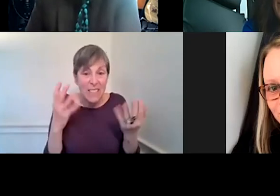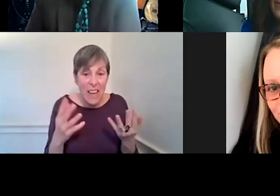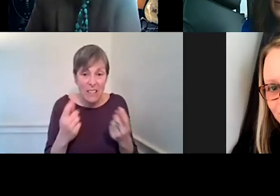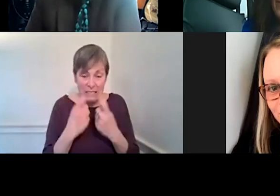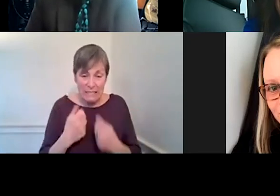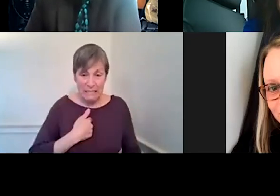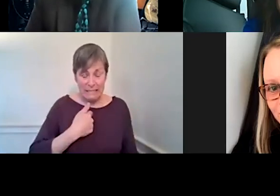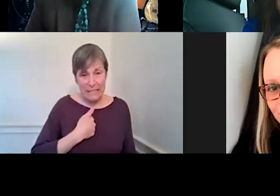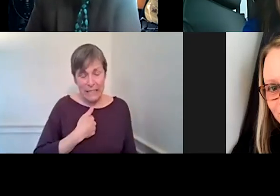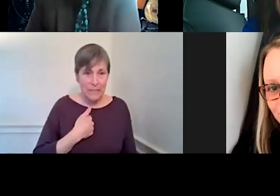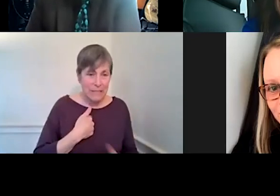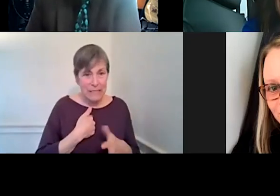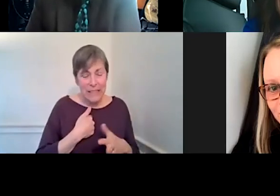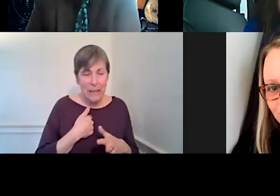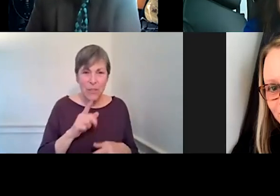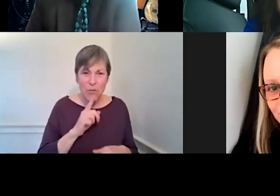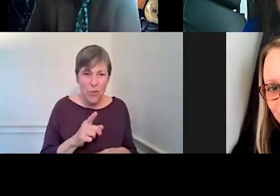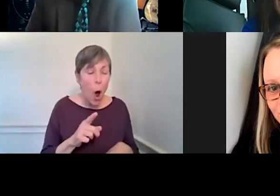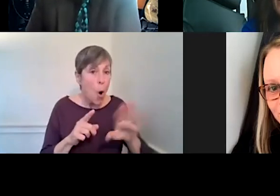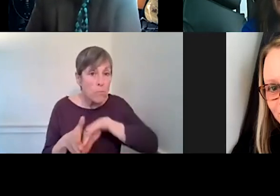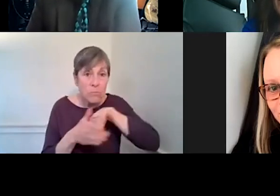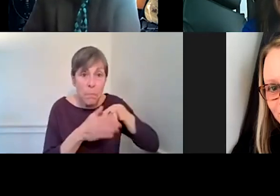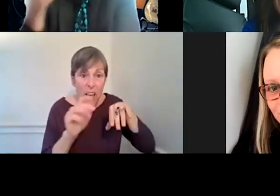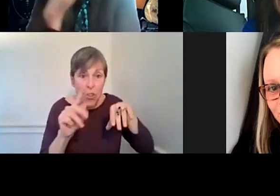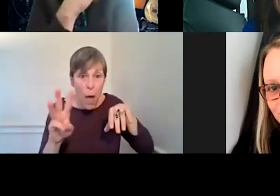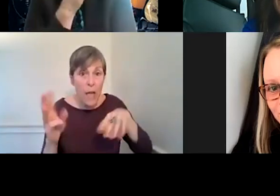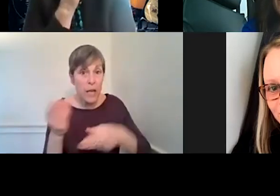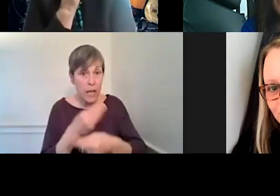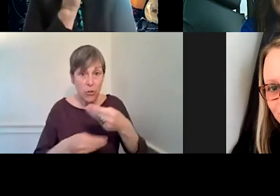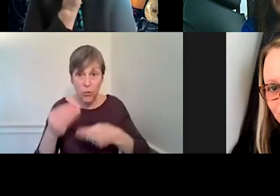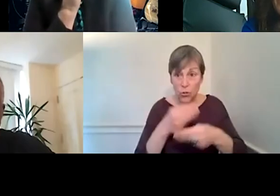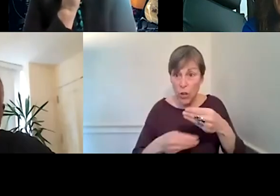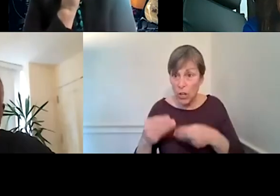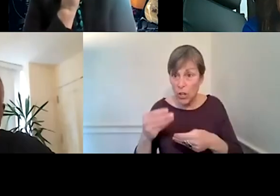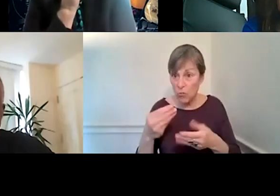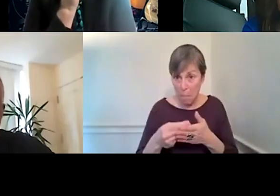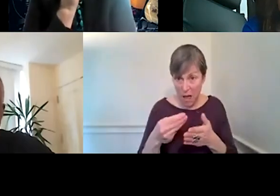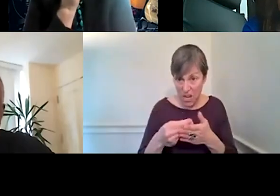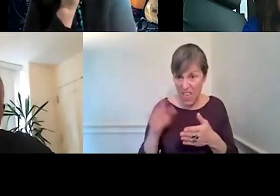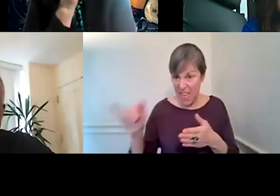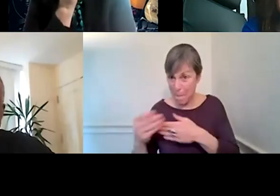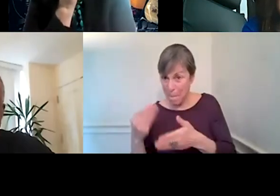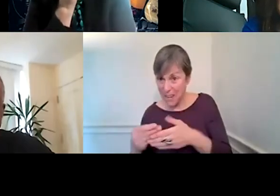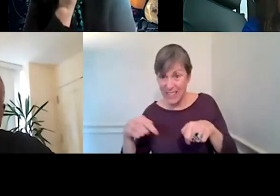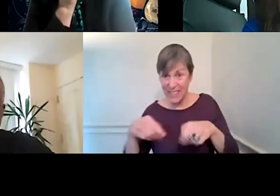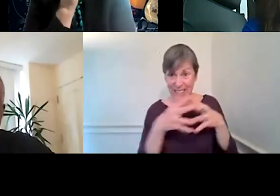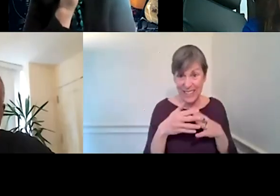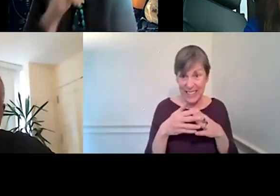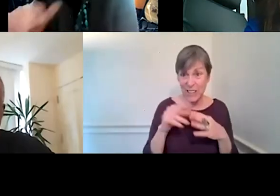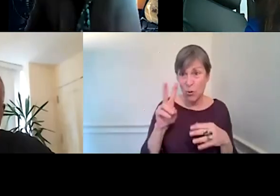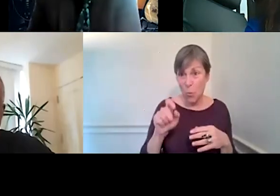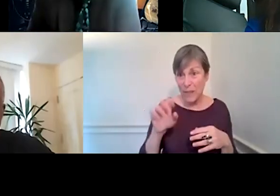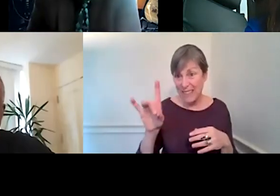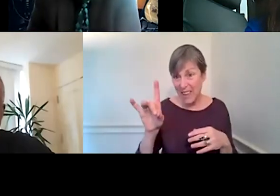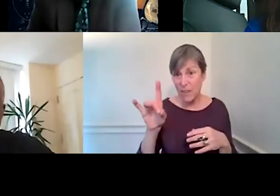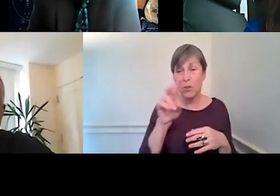decision? And by the way, the exchange rate of Malaysian ringgit that time to US dollars was, you know, today is 4, that time was 2.7, 2.8 to